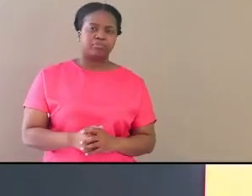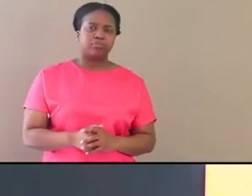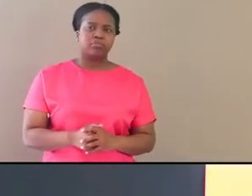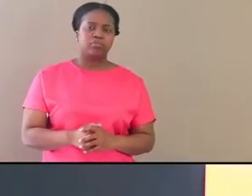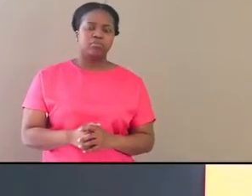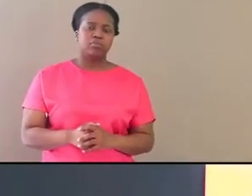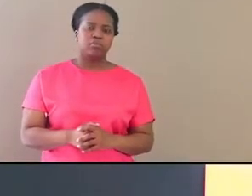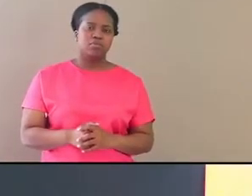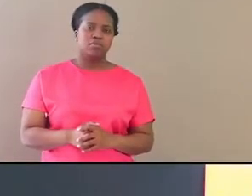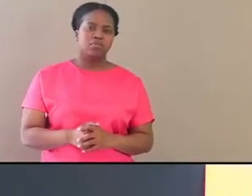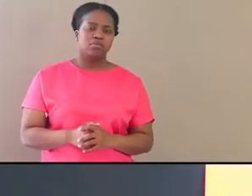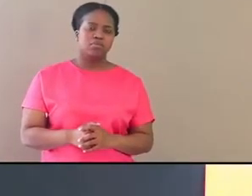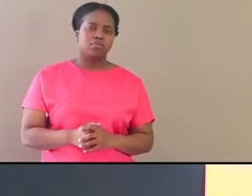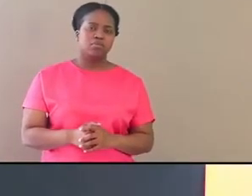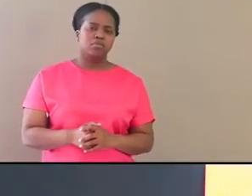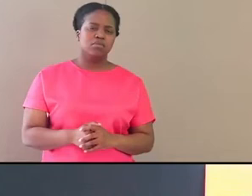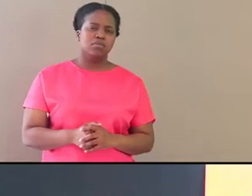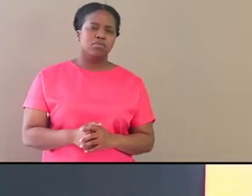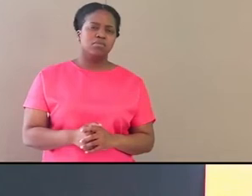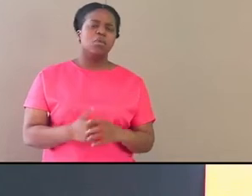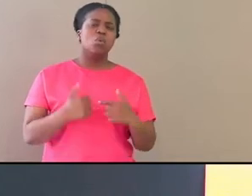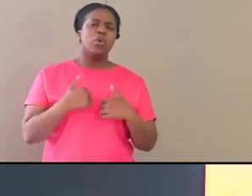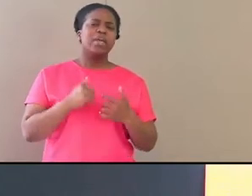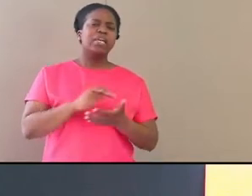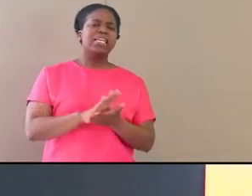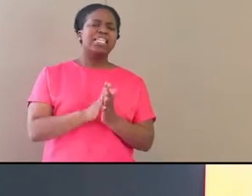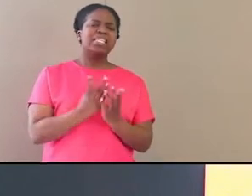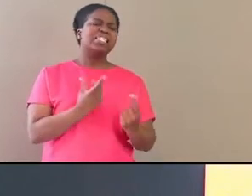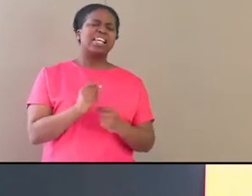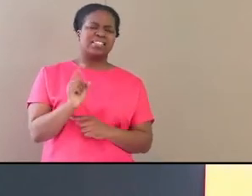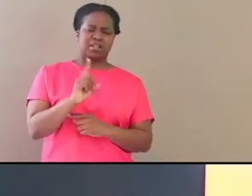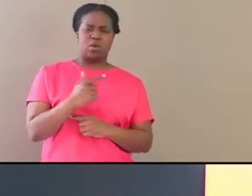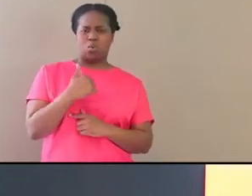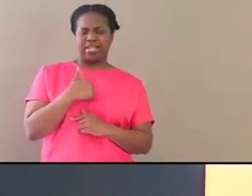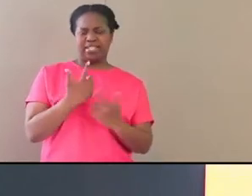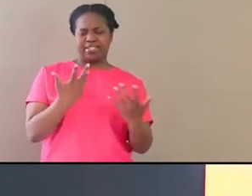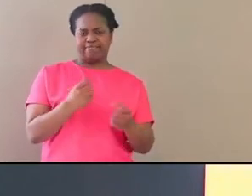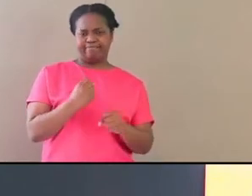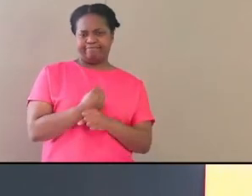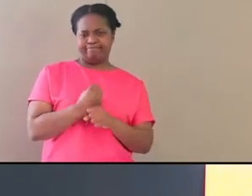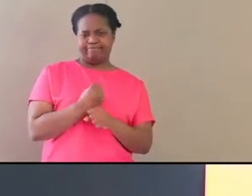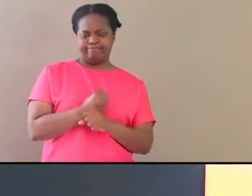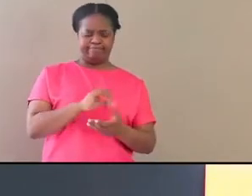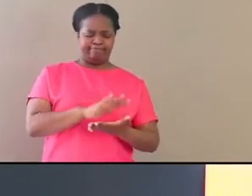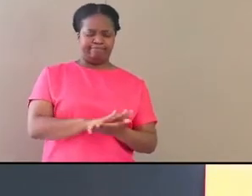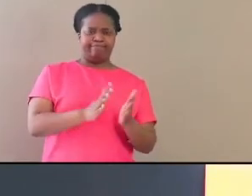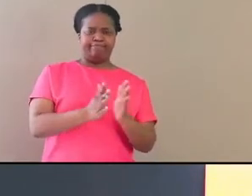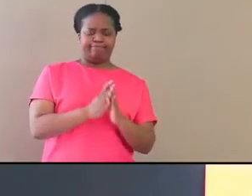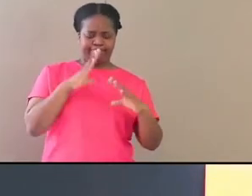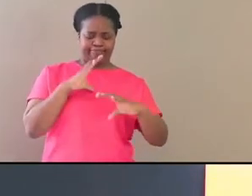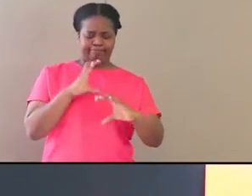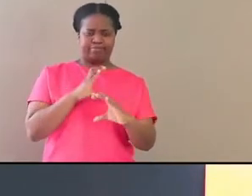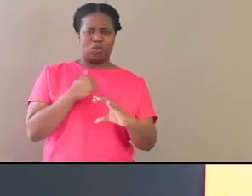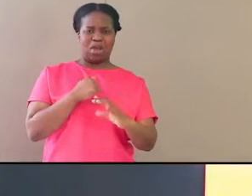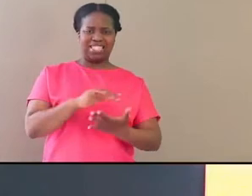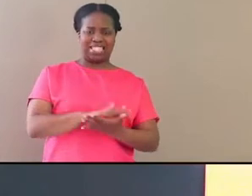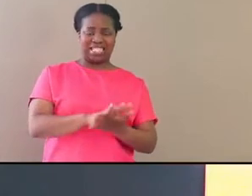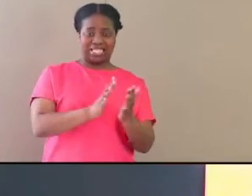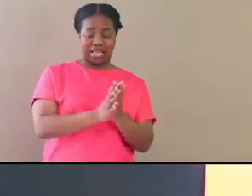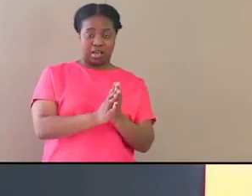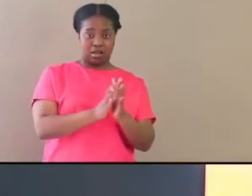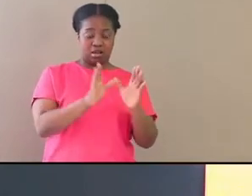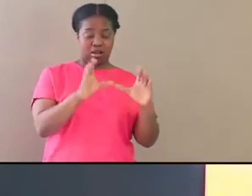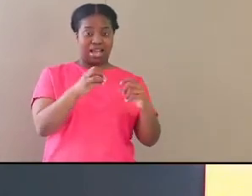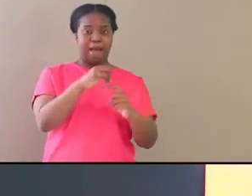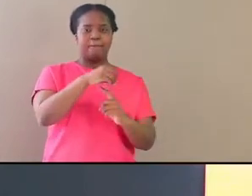What then do we do as a portfolio within that? We call ourselves the portfolio because it's SASA that's part of